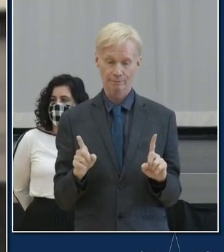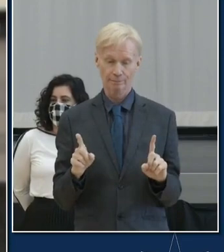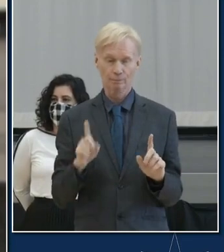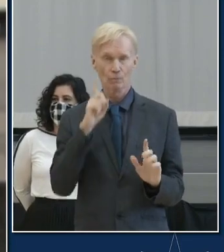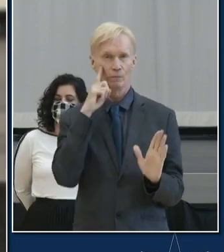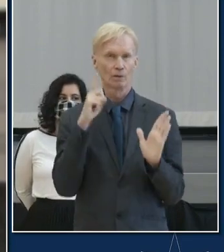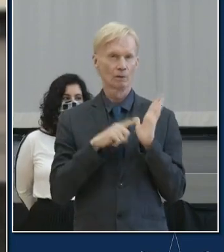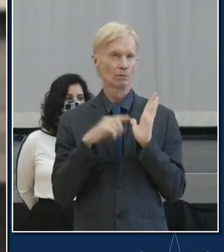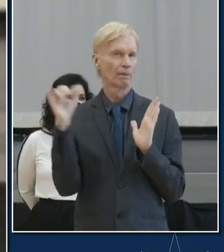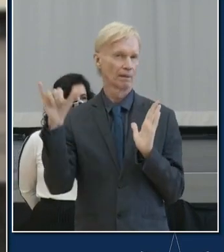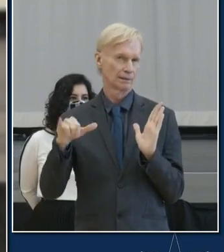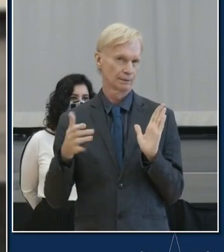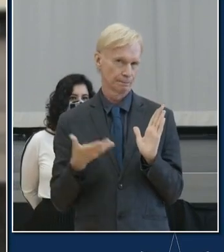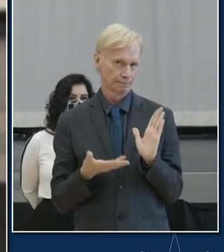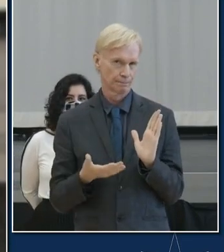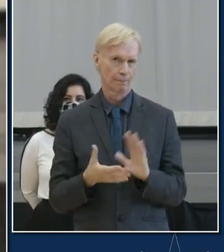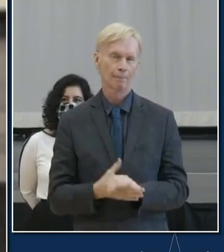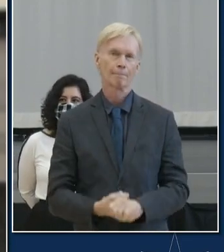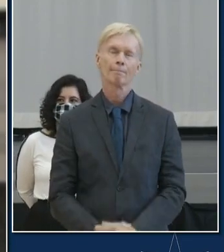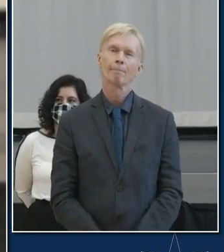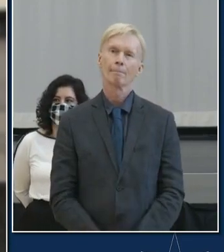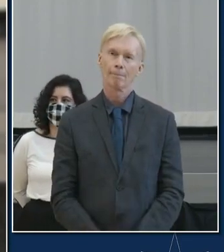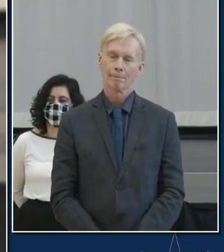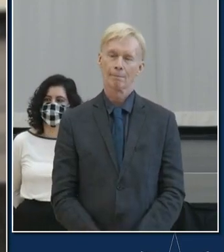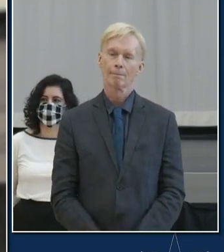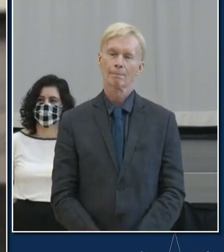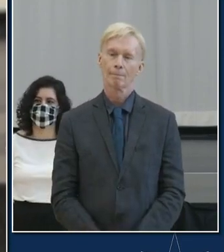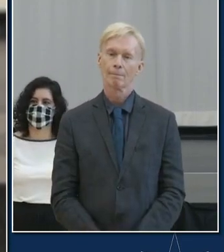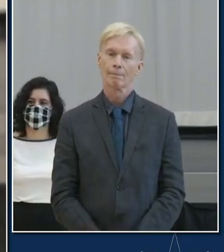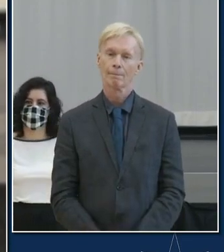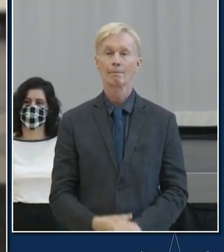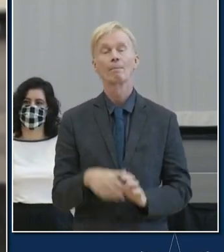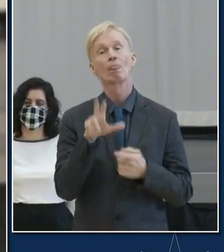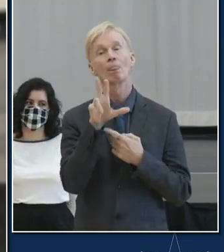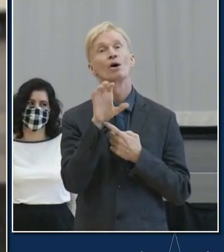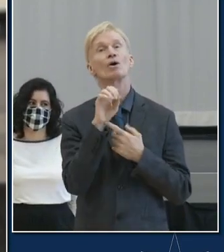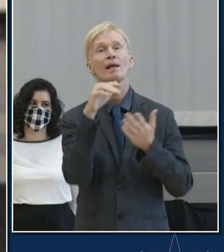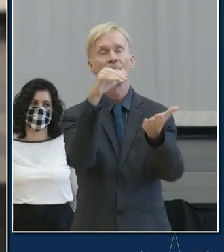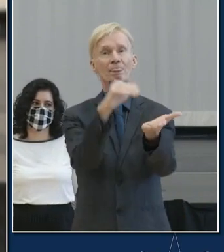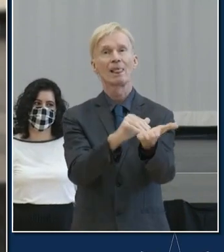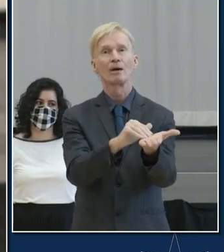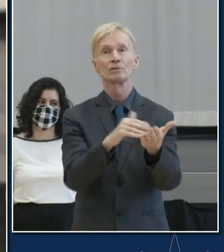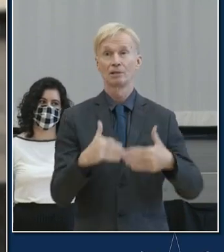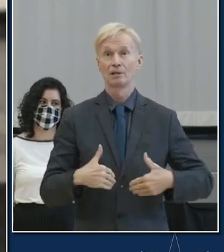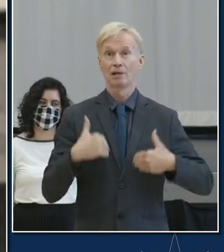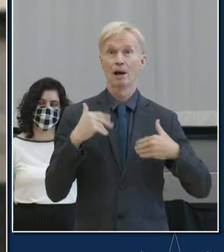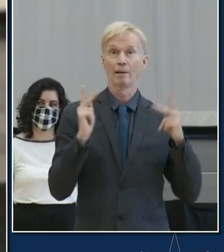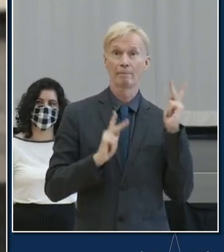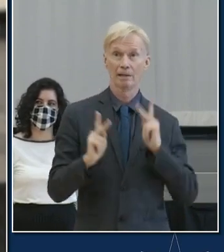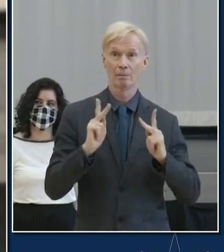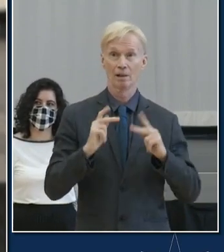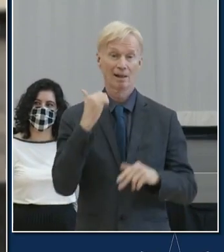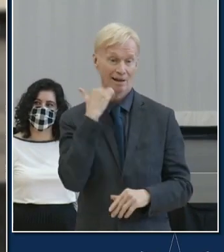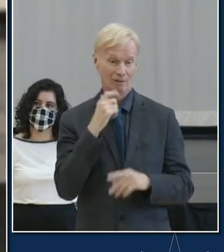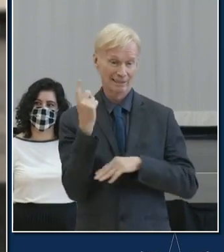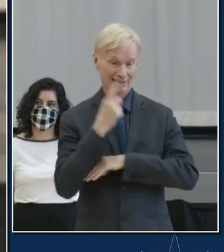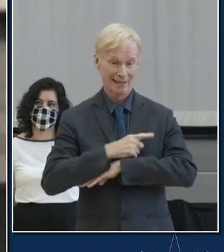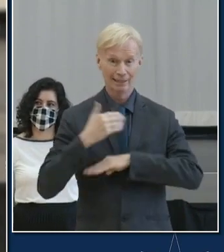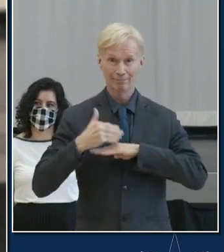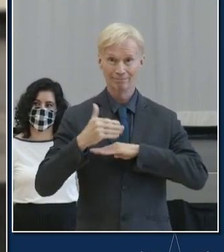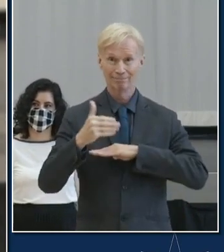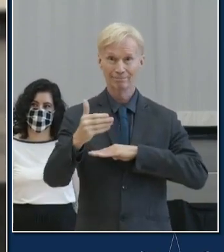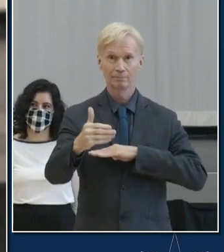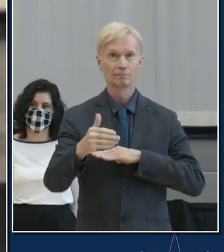is this. There were 30,000 young people on a daily basis last year, school year, that